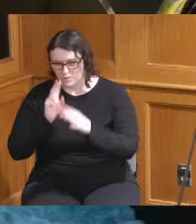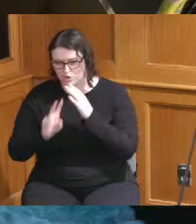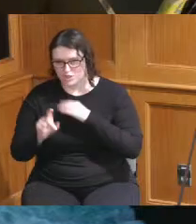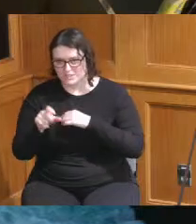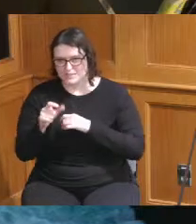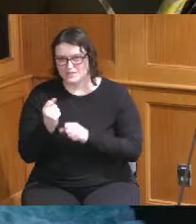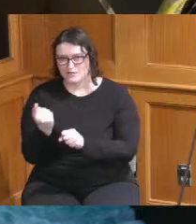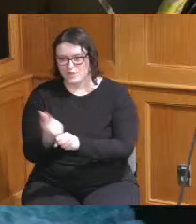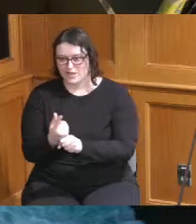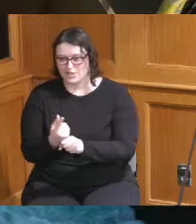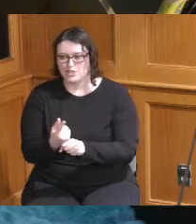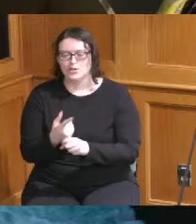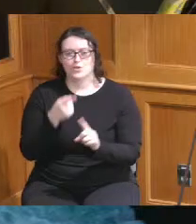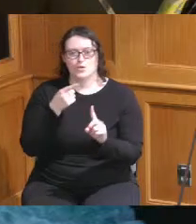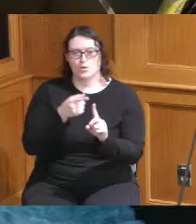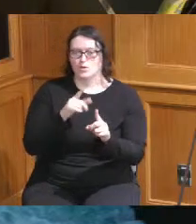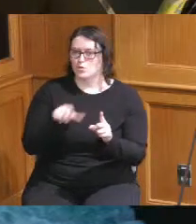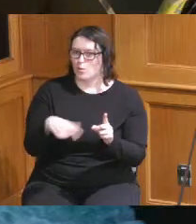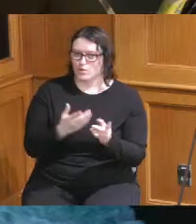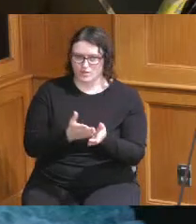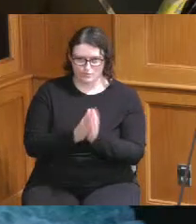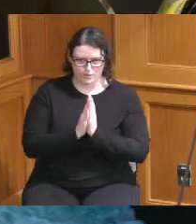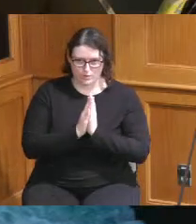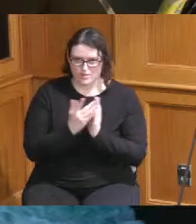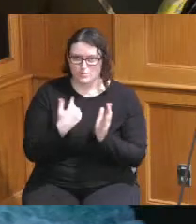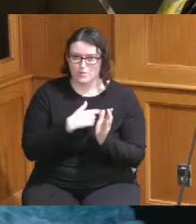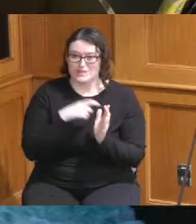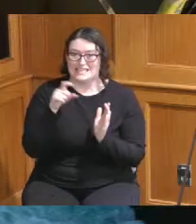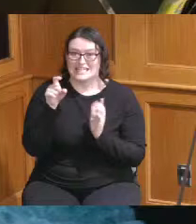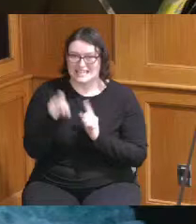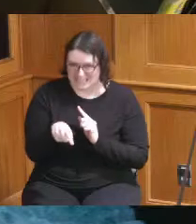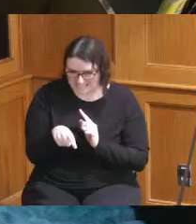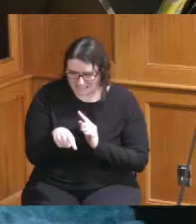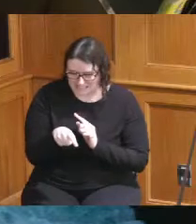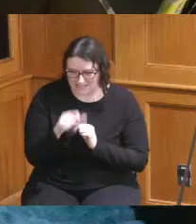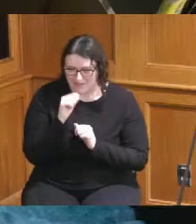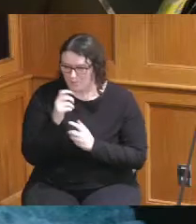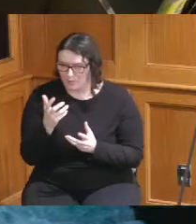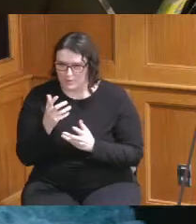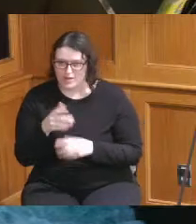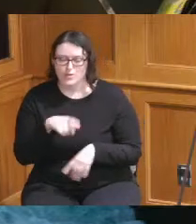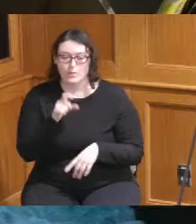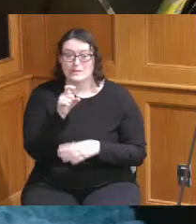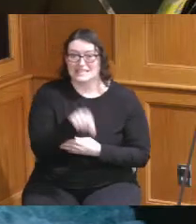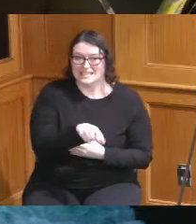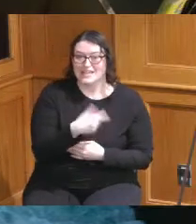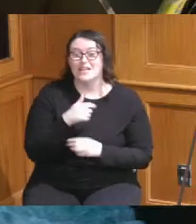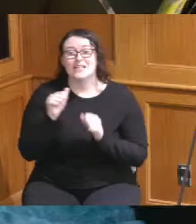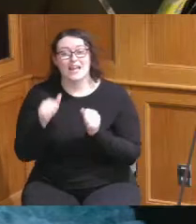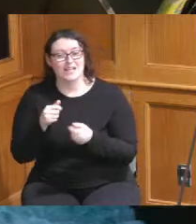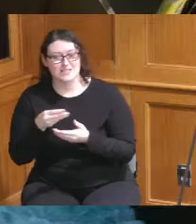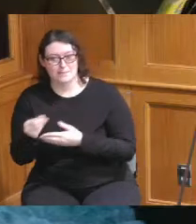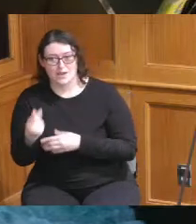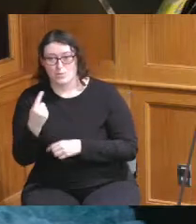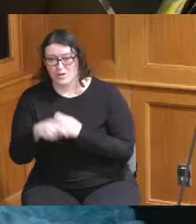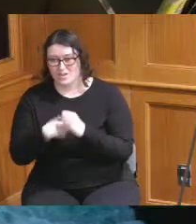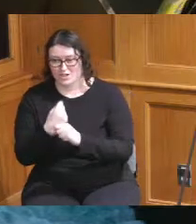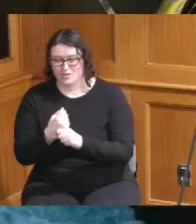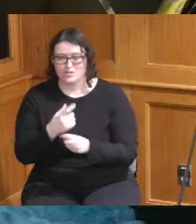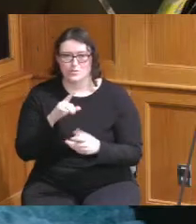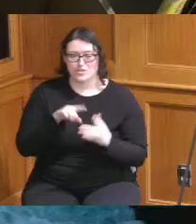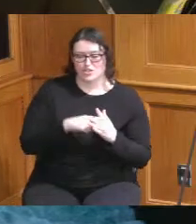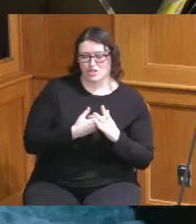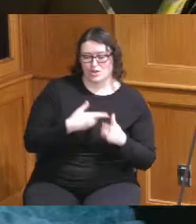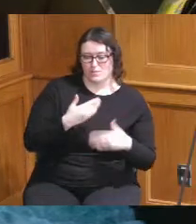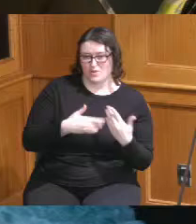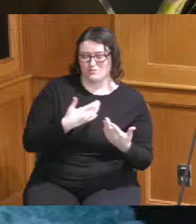with a goal of only requesting that which we will need and spend in the year. We start that process in the summer, but